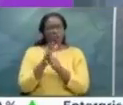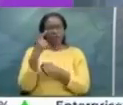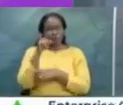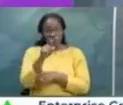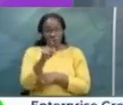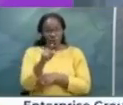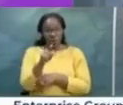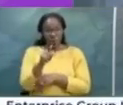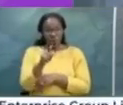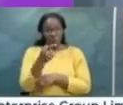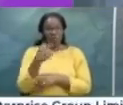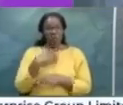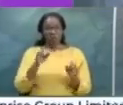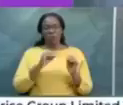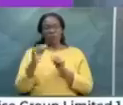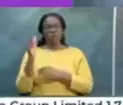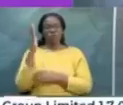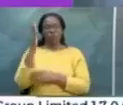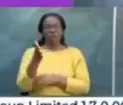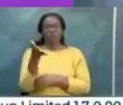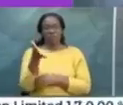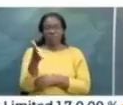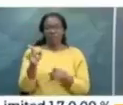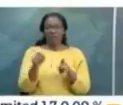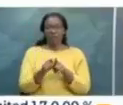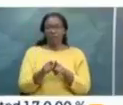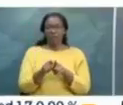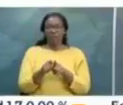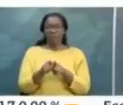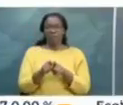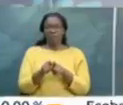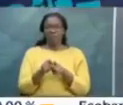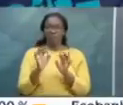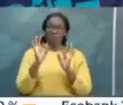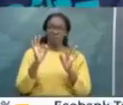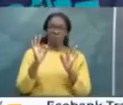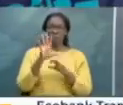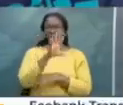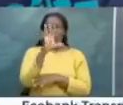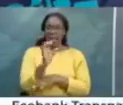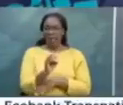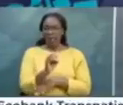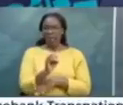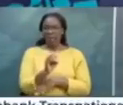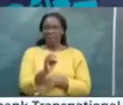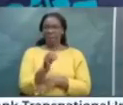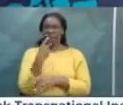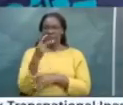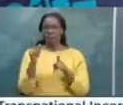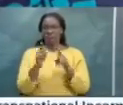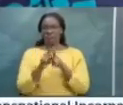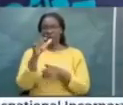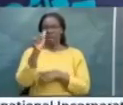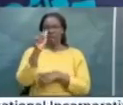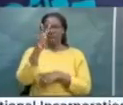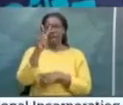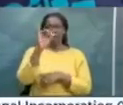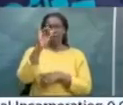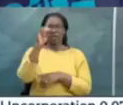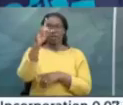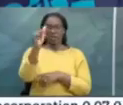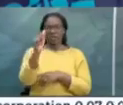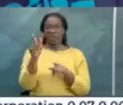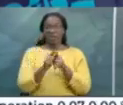you and we're going to move right on to that. Now look sharp, sleek and African with looks like a video. A brief history here.